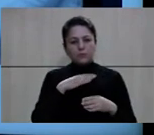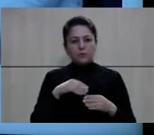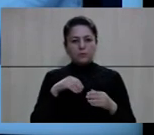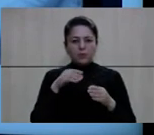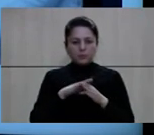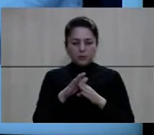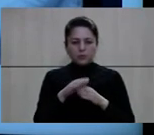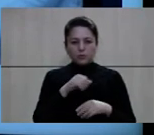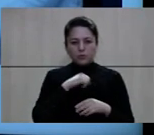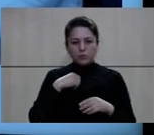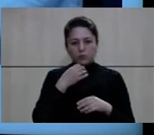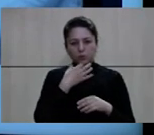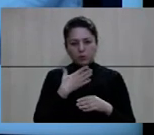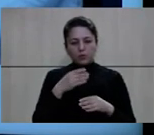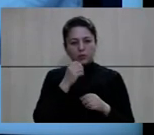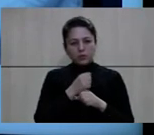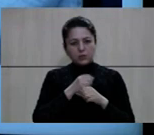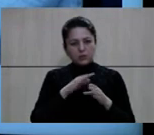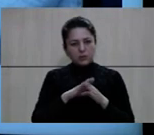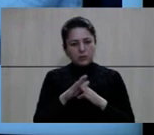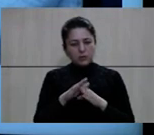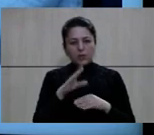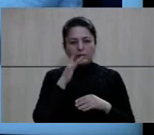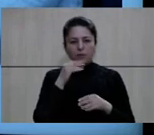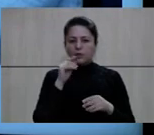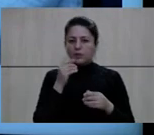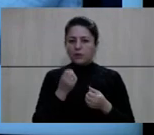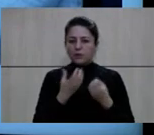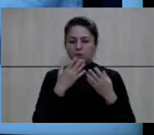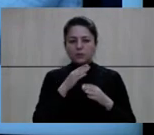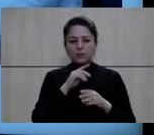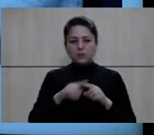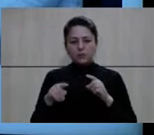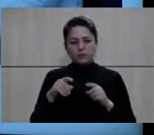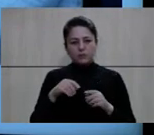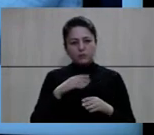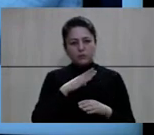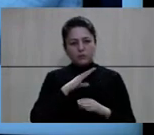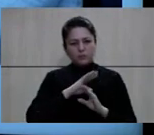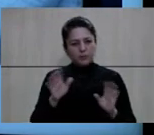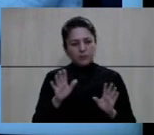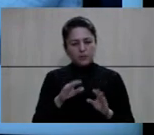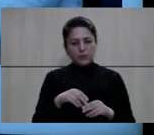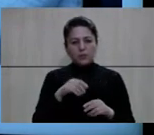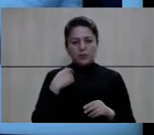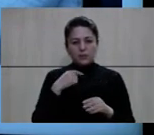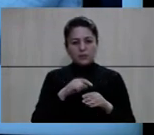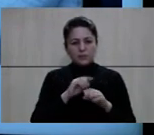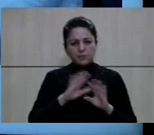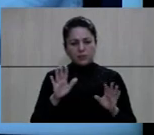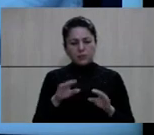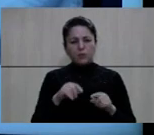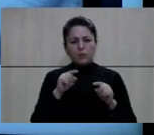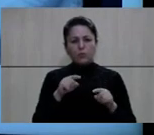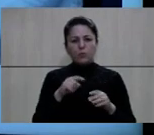O'zi yoqtirgan ishni qilayotgan kishi vaqt qanchalik tez o'tganini bilmaydi, hattoki payqamay qoladi. U hech